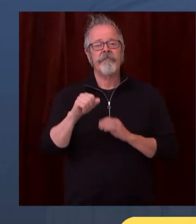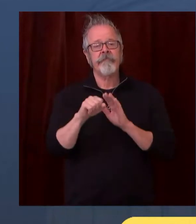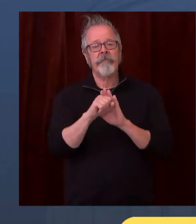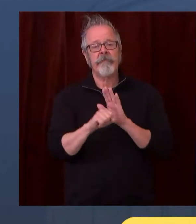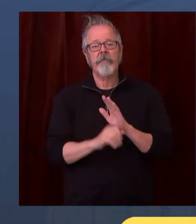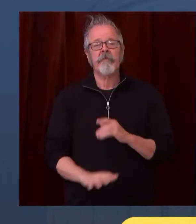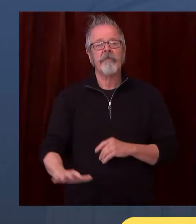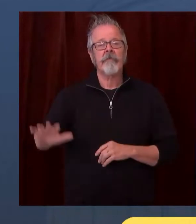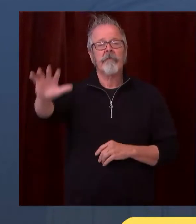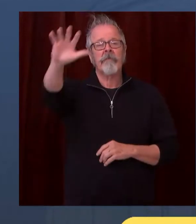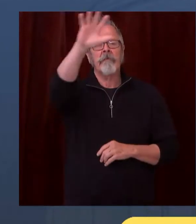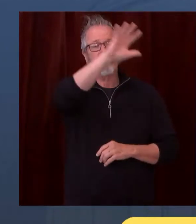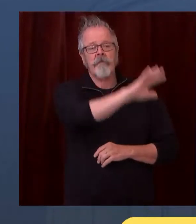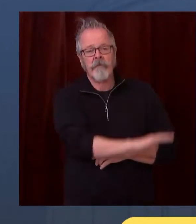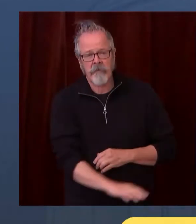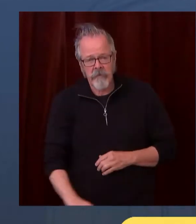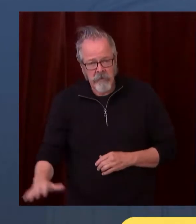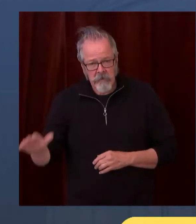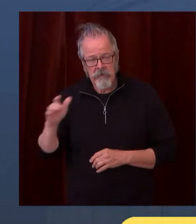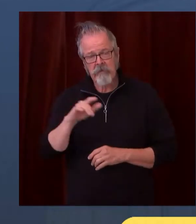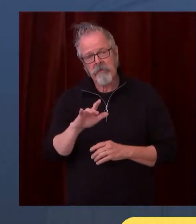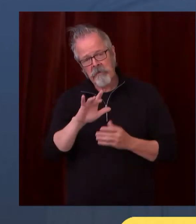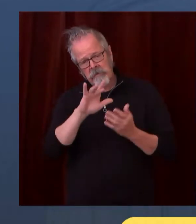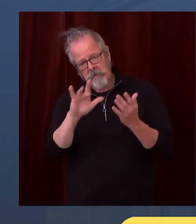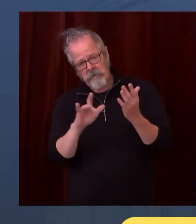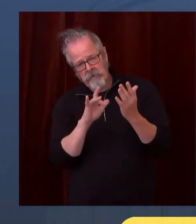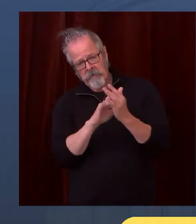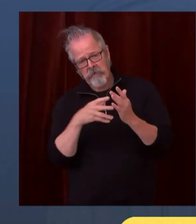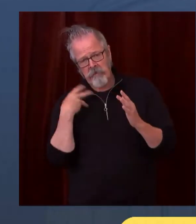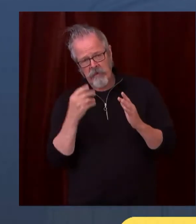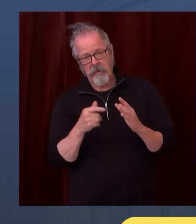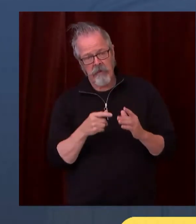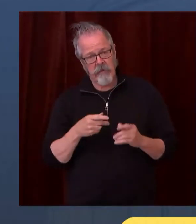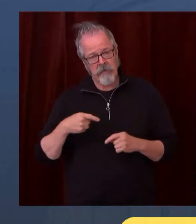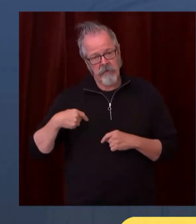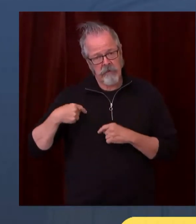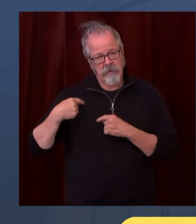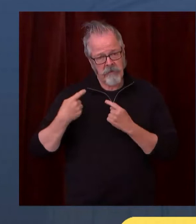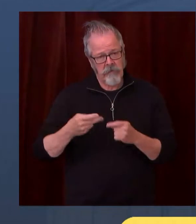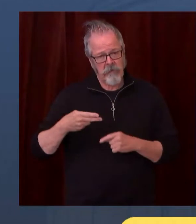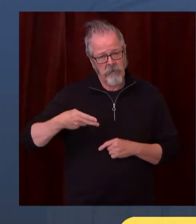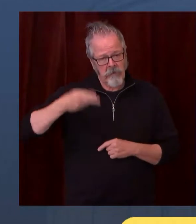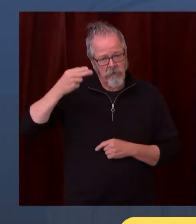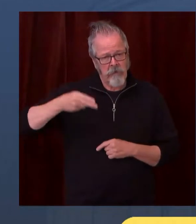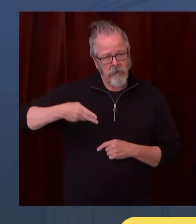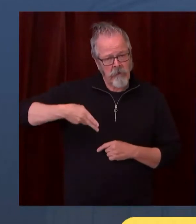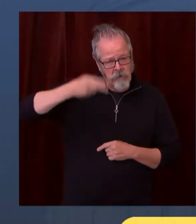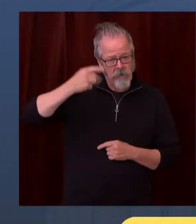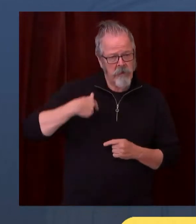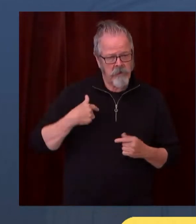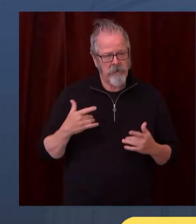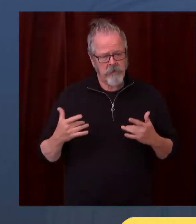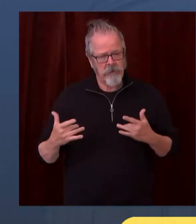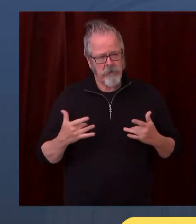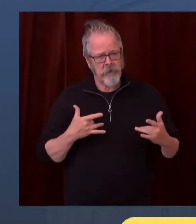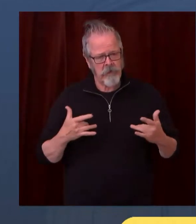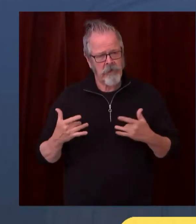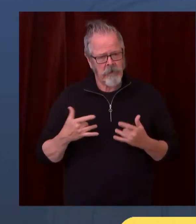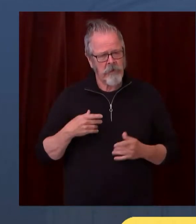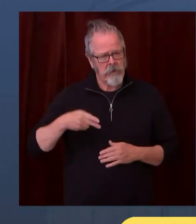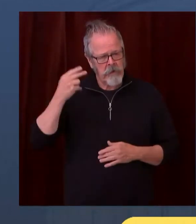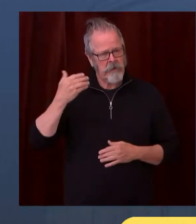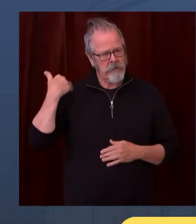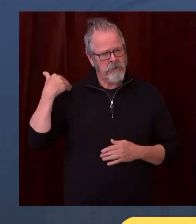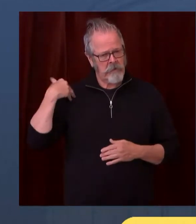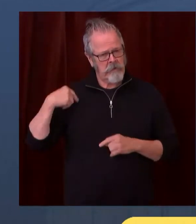County, where we have seen the numbers come down. This indicates the numbers of infections diagnosed in Yakima